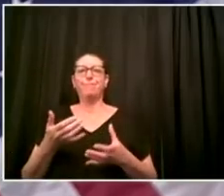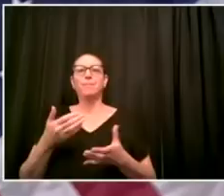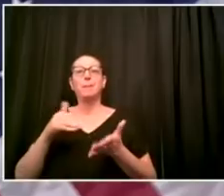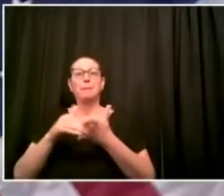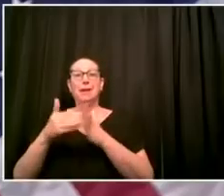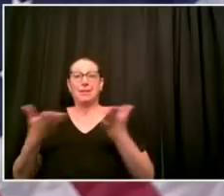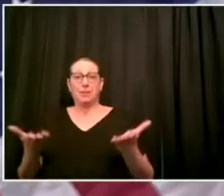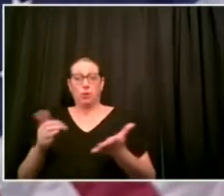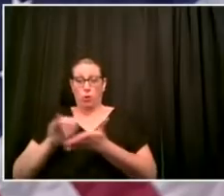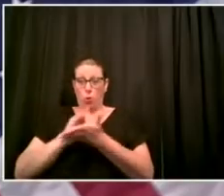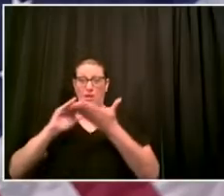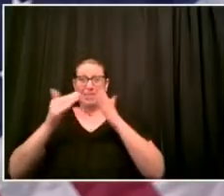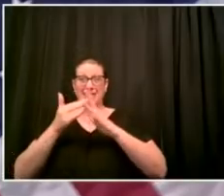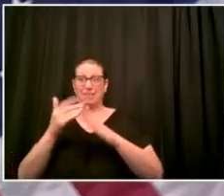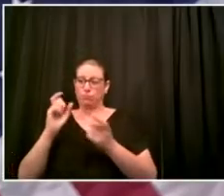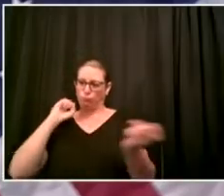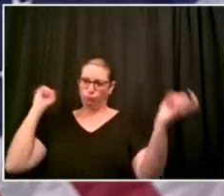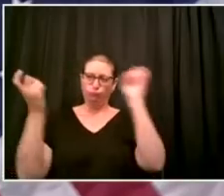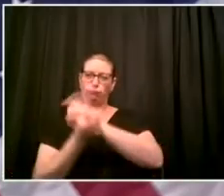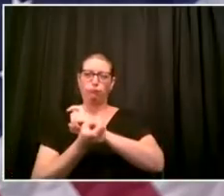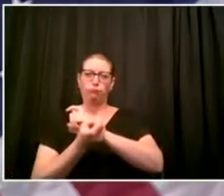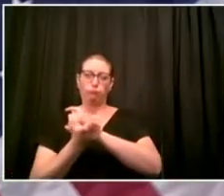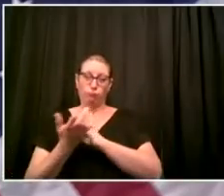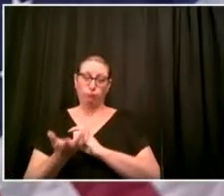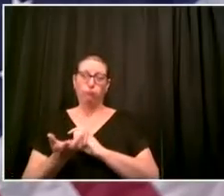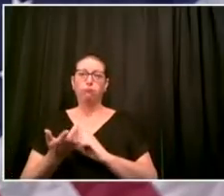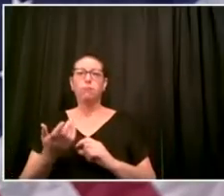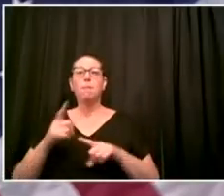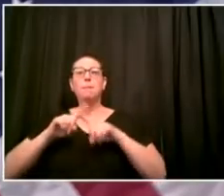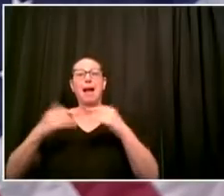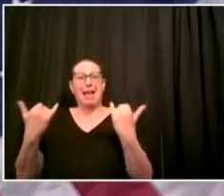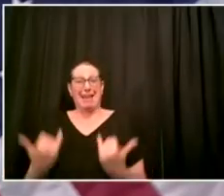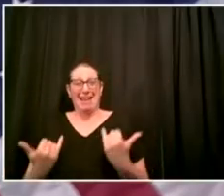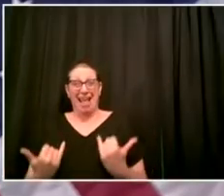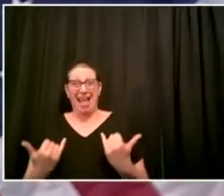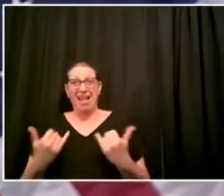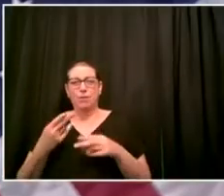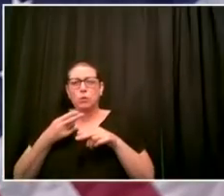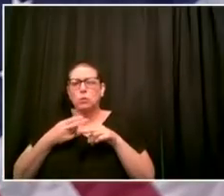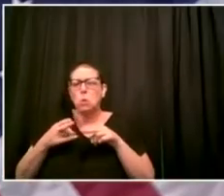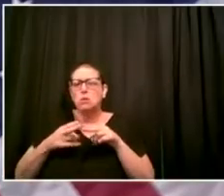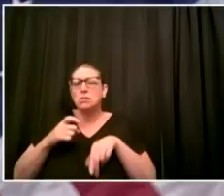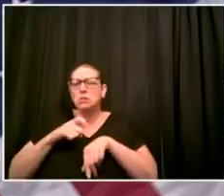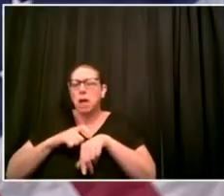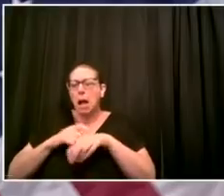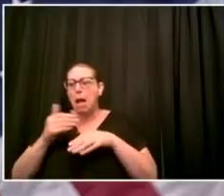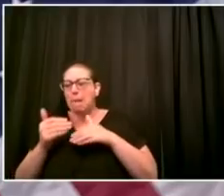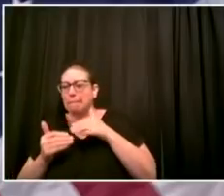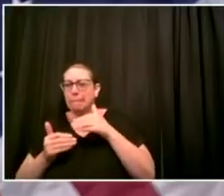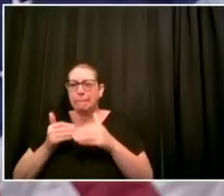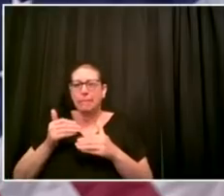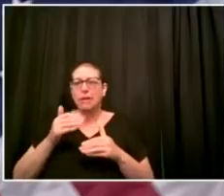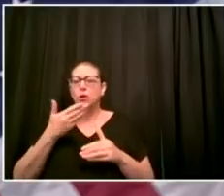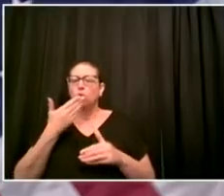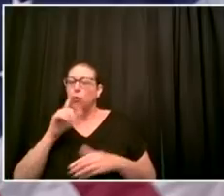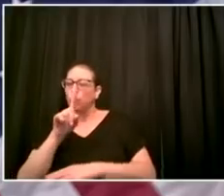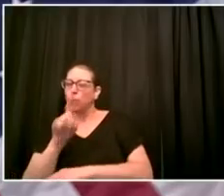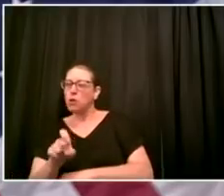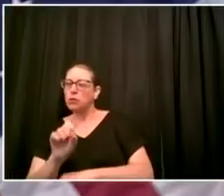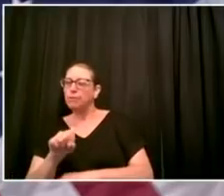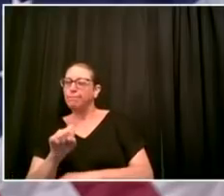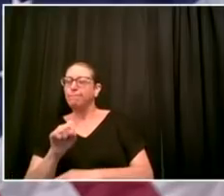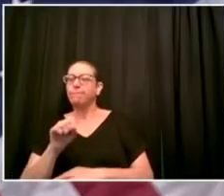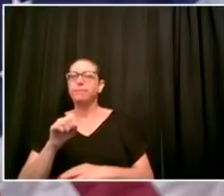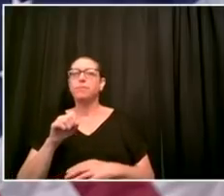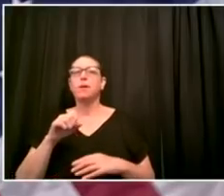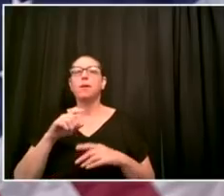mass transit. But in the short term, in this crisis, there's a real fair question of what amount of use of mass